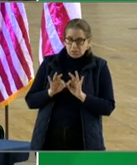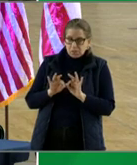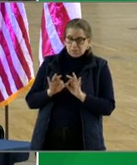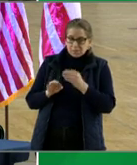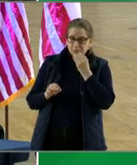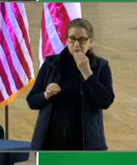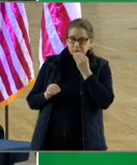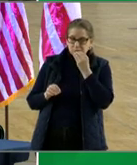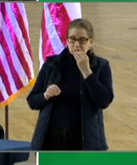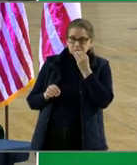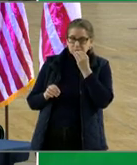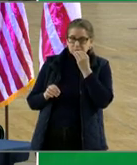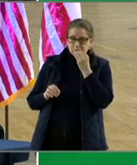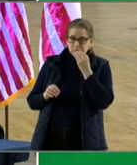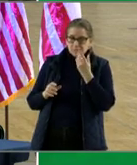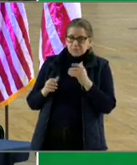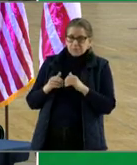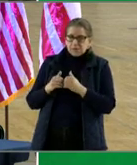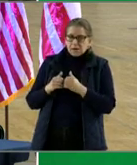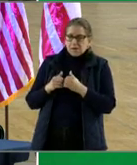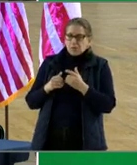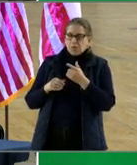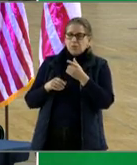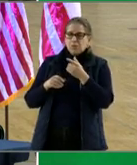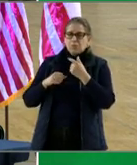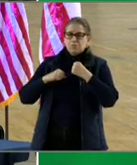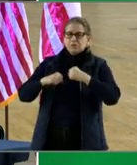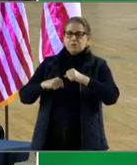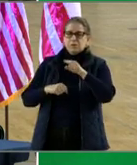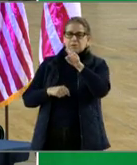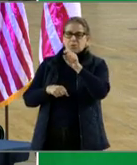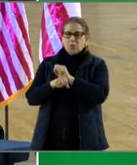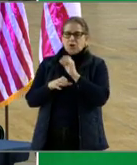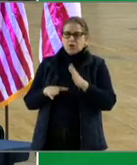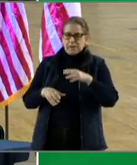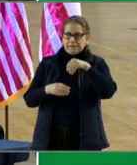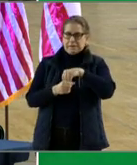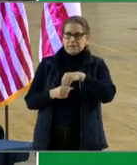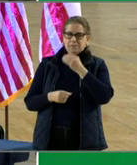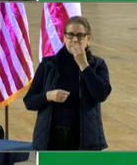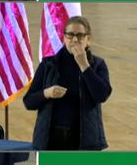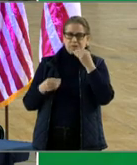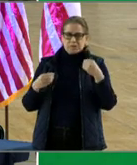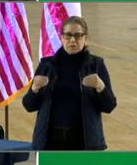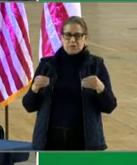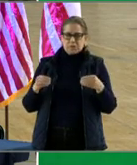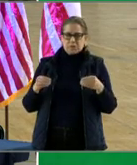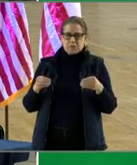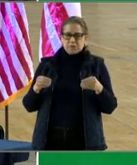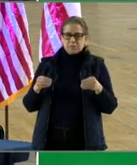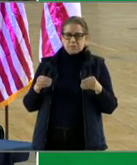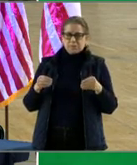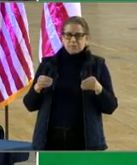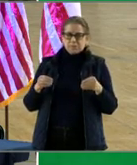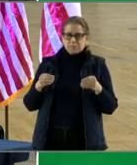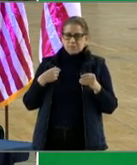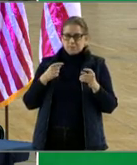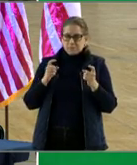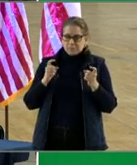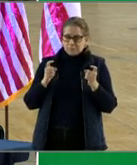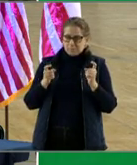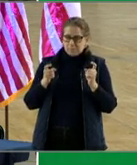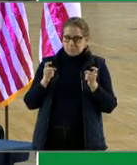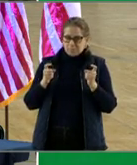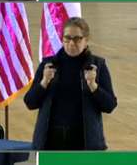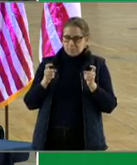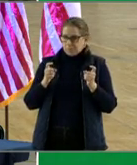to protect their employees and customers. Should the mayor's order be amended to provide or direct grocery